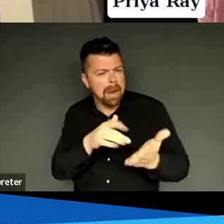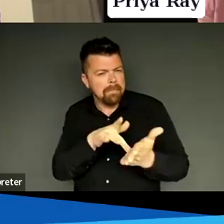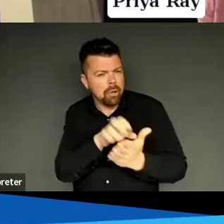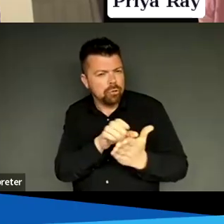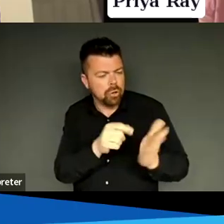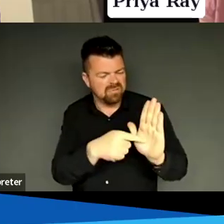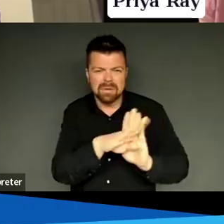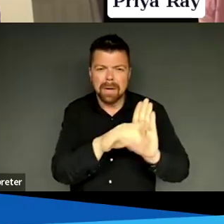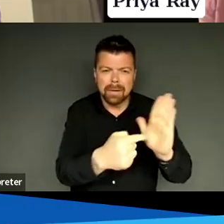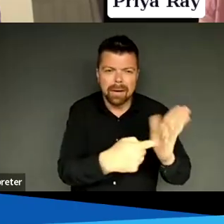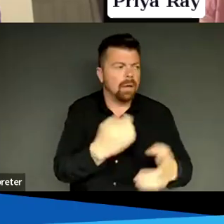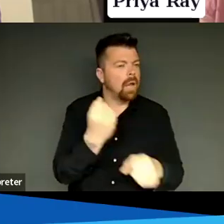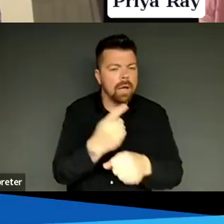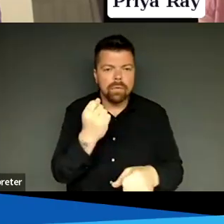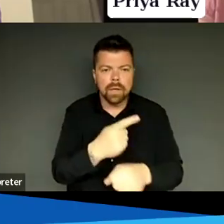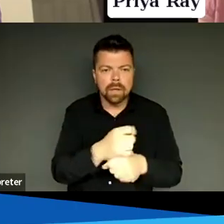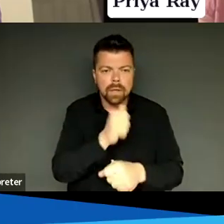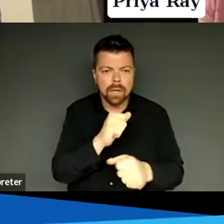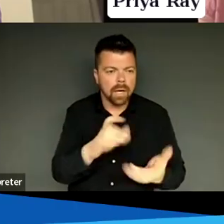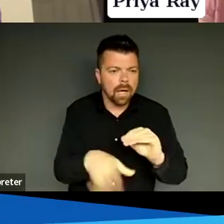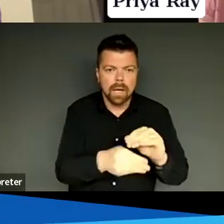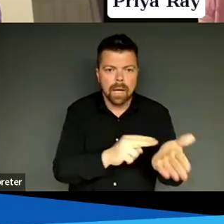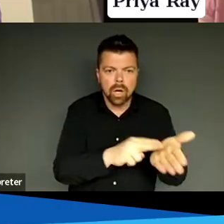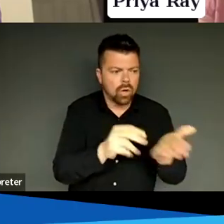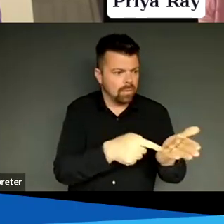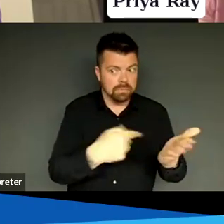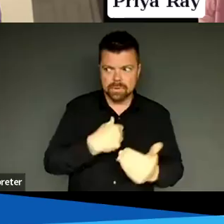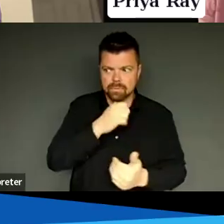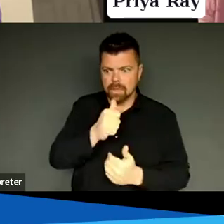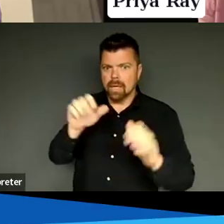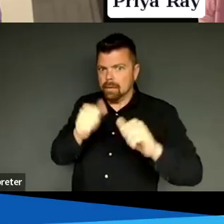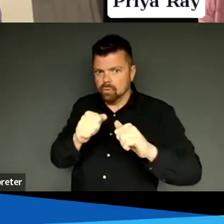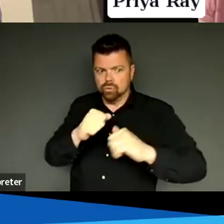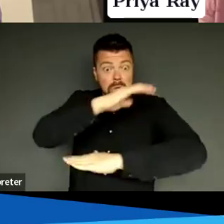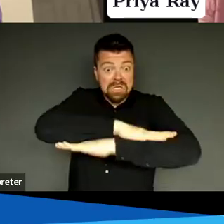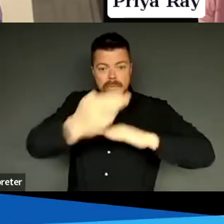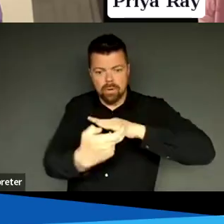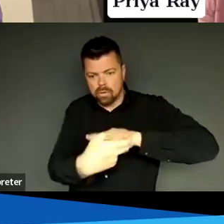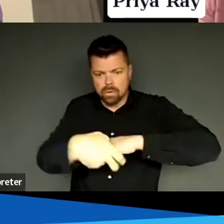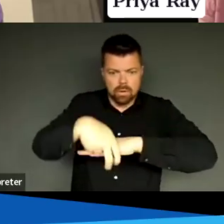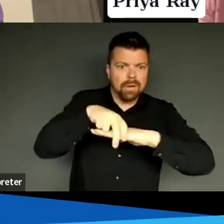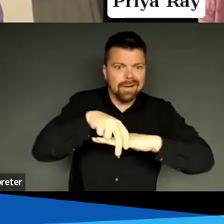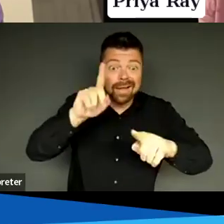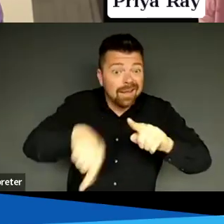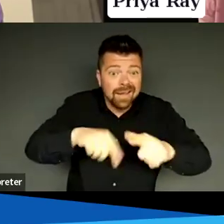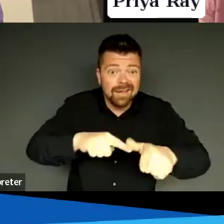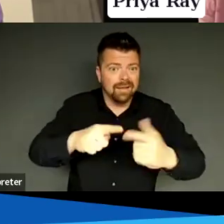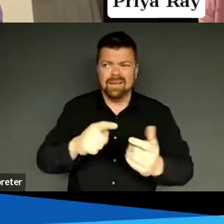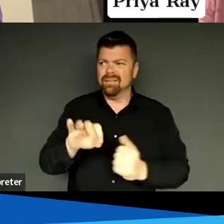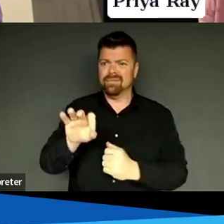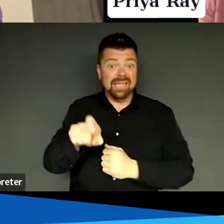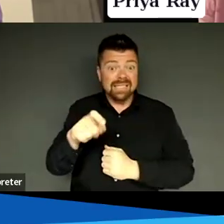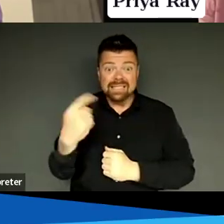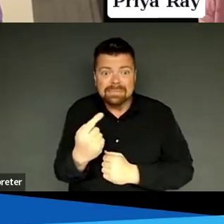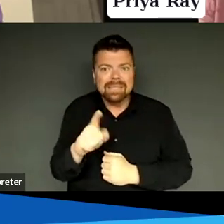every single year where I'm like, I can't get on that table. I can't get on that table. I need, if we're going to do something, it has to